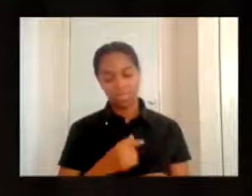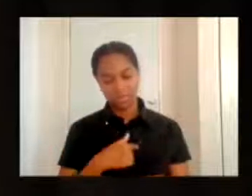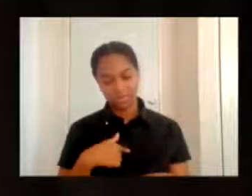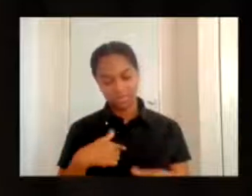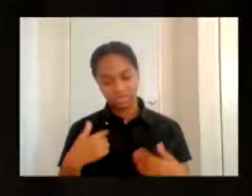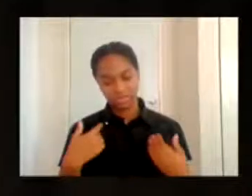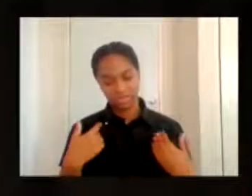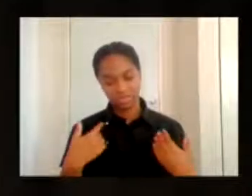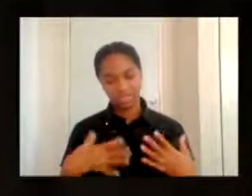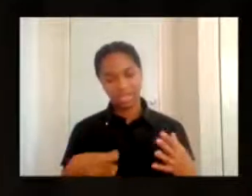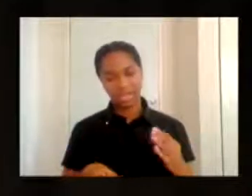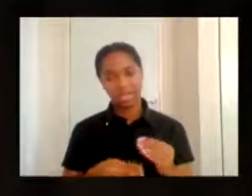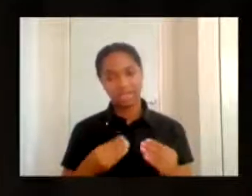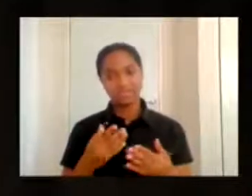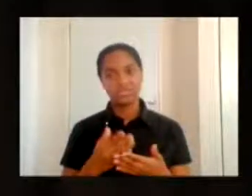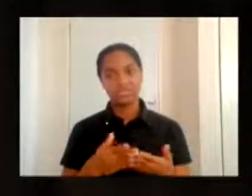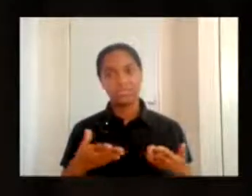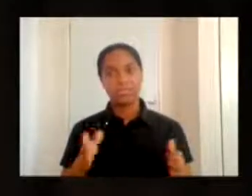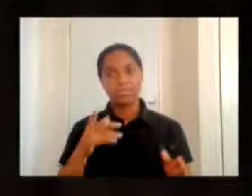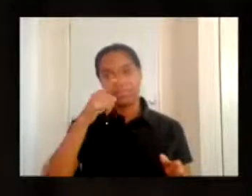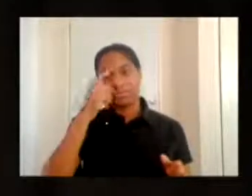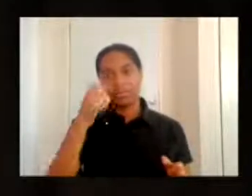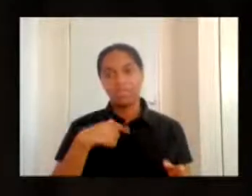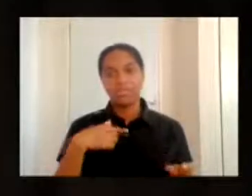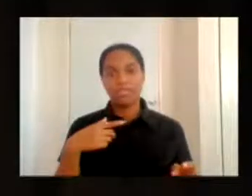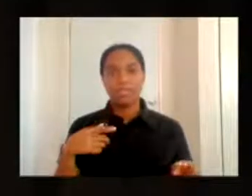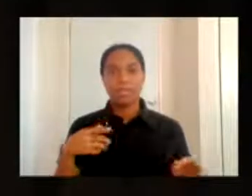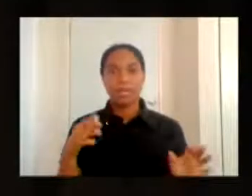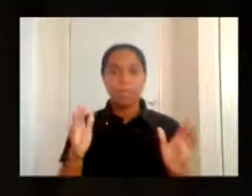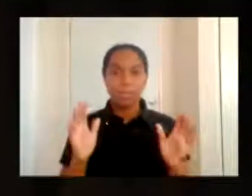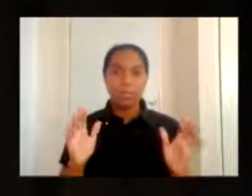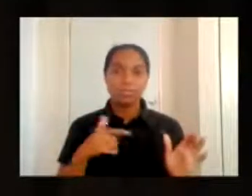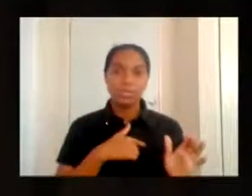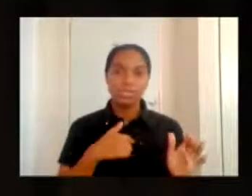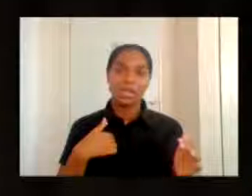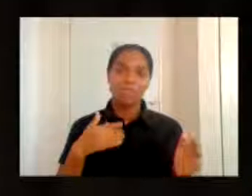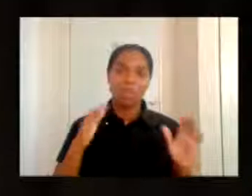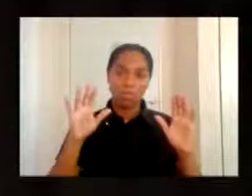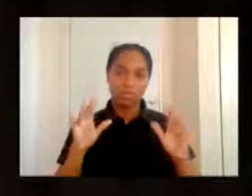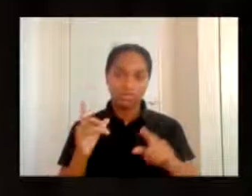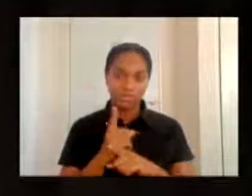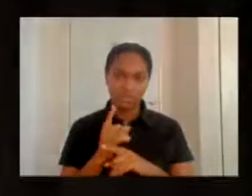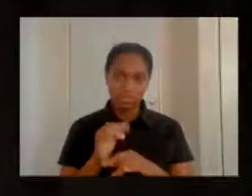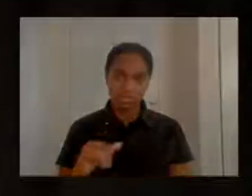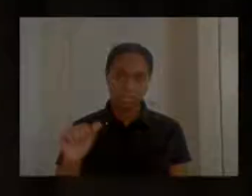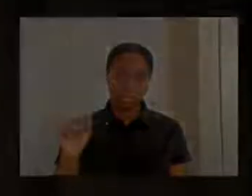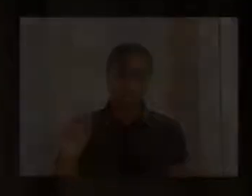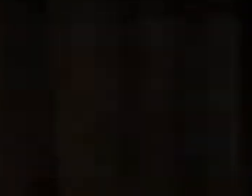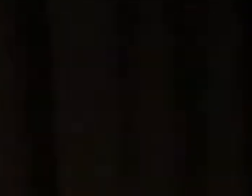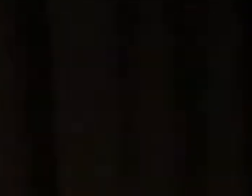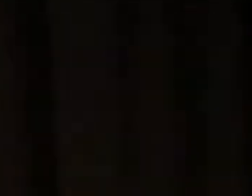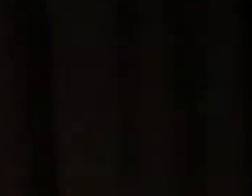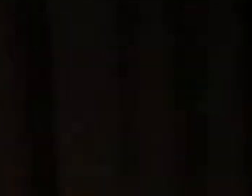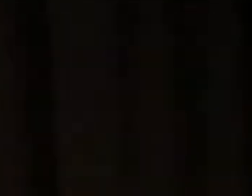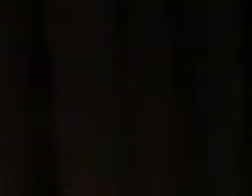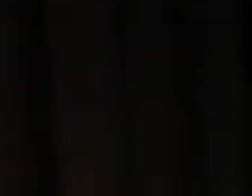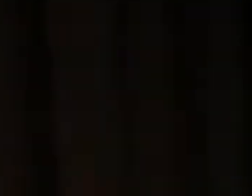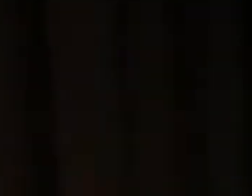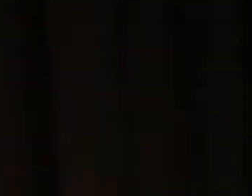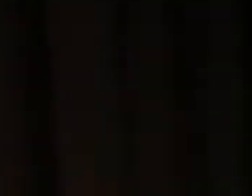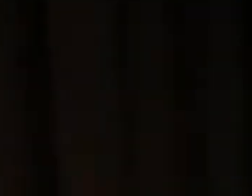some ways, we had the wind at our backs. We had a wonderful standard. The Atsc 3 standard is